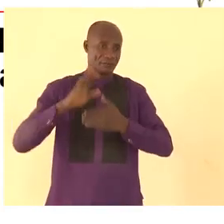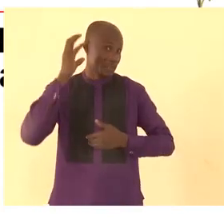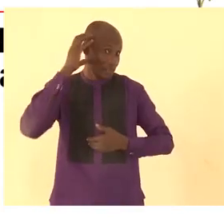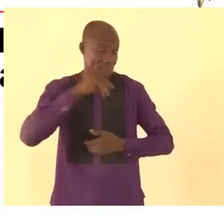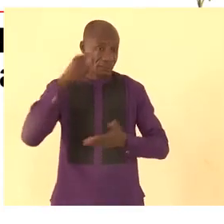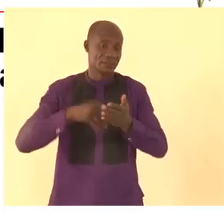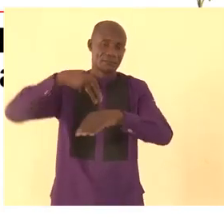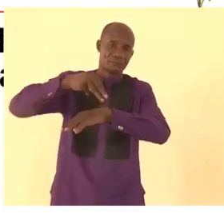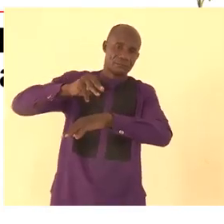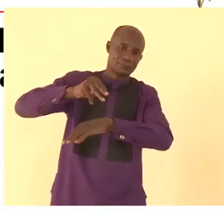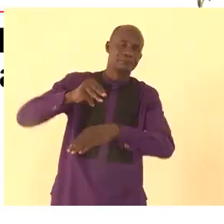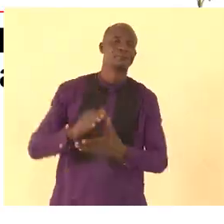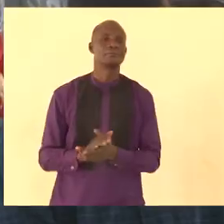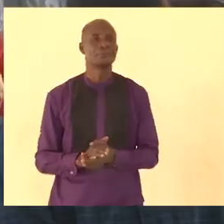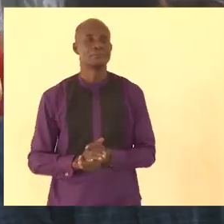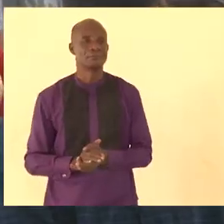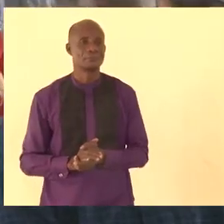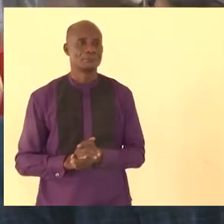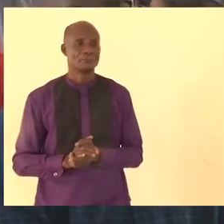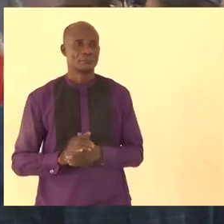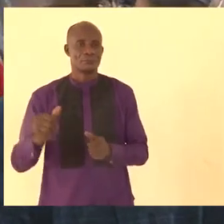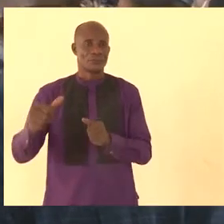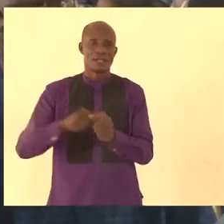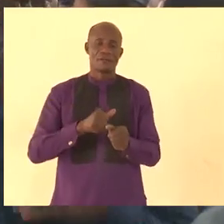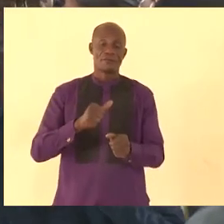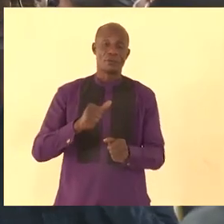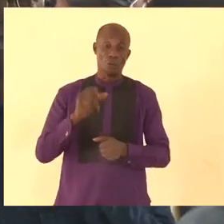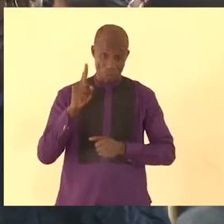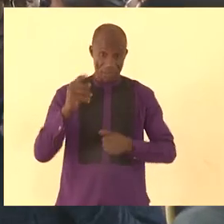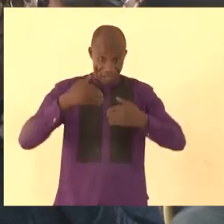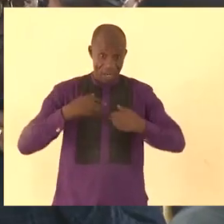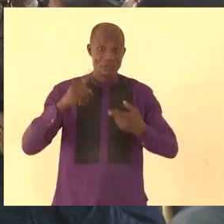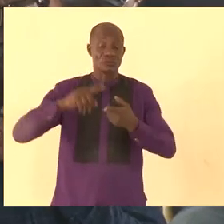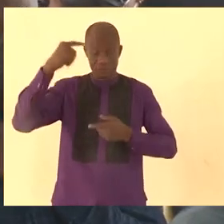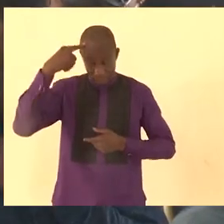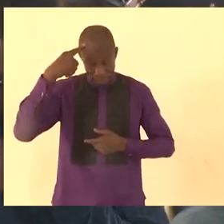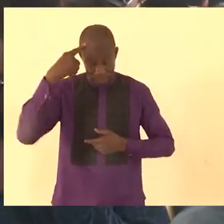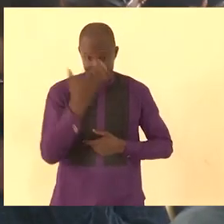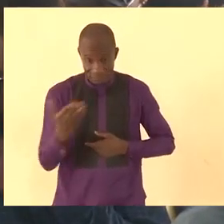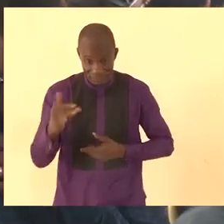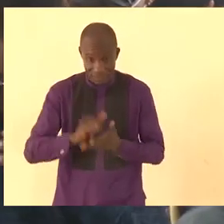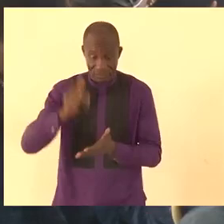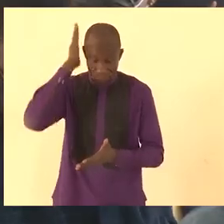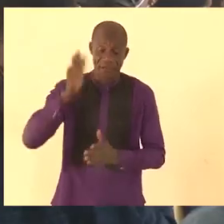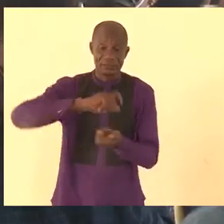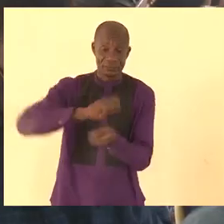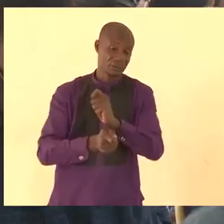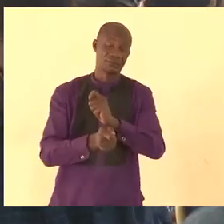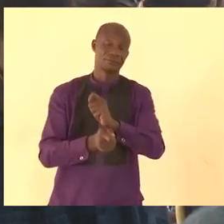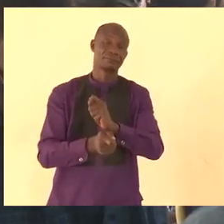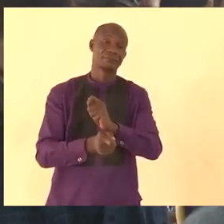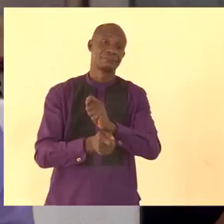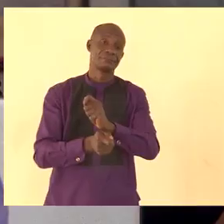hearing this message? Now, everyone has to actually think of what is it that will change in your life. It's just